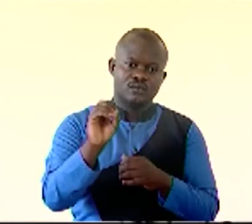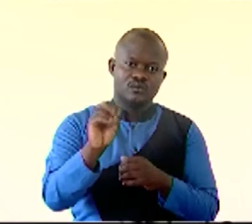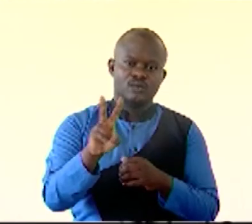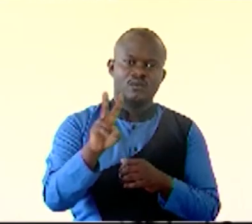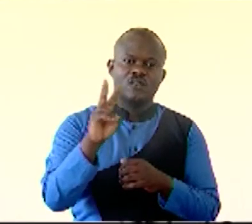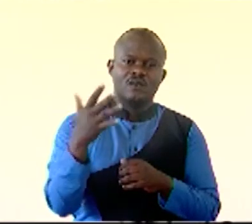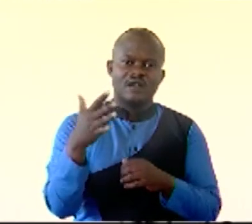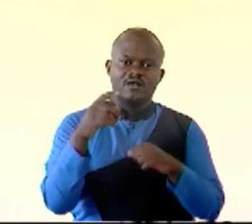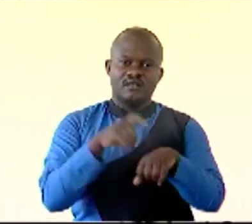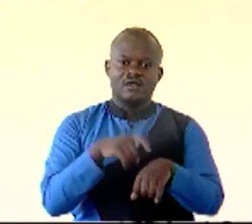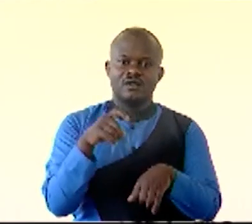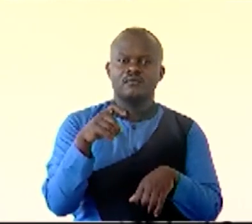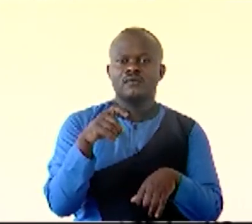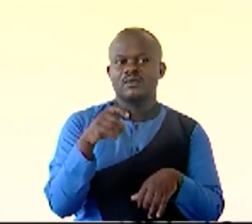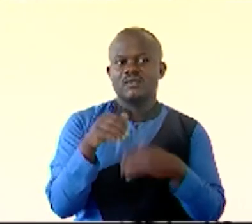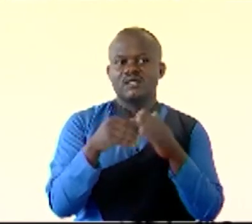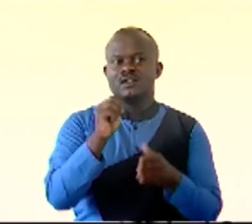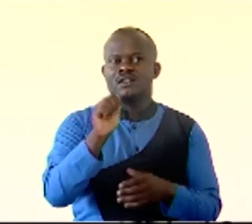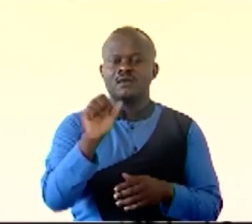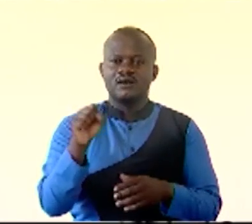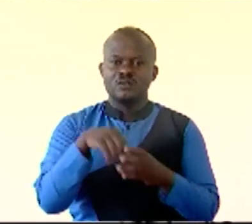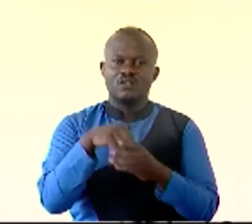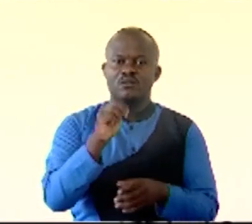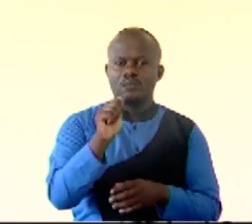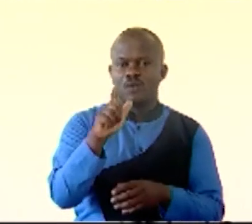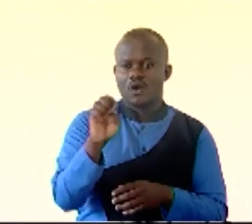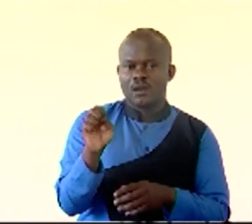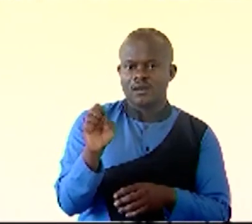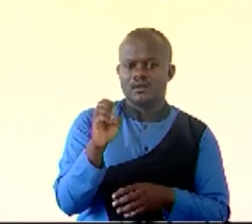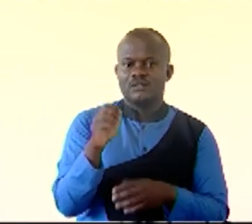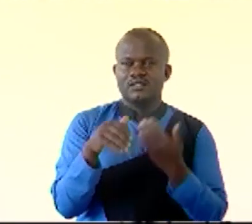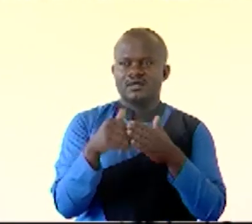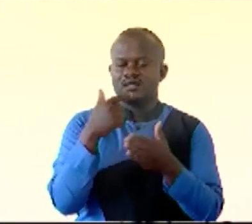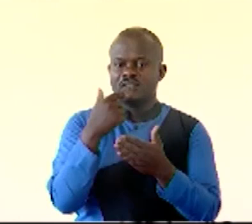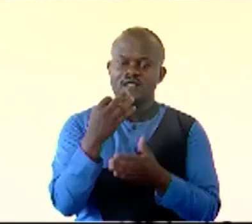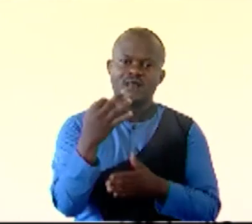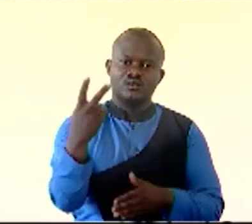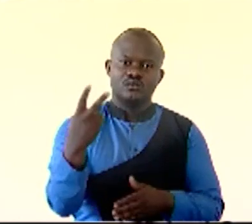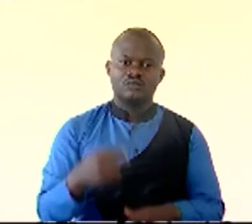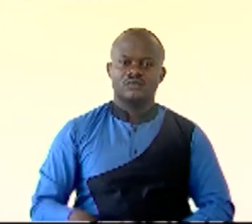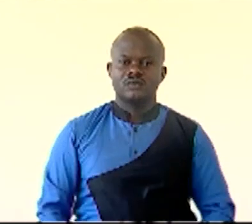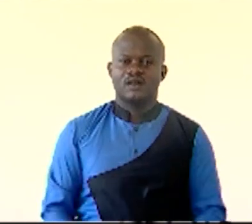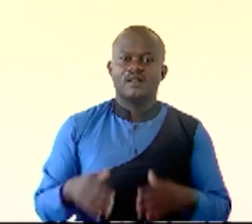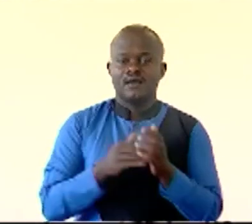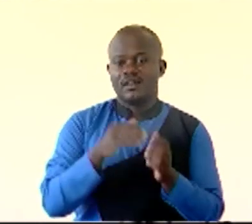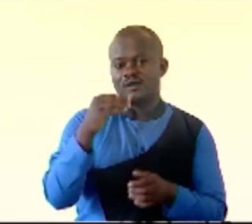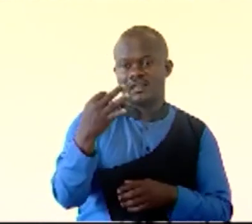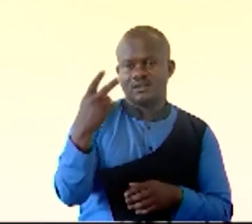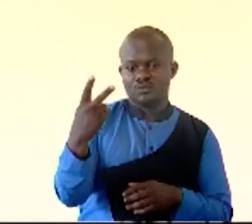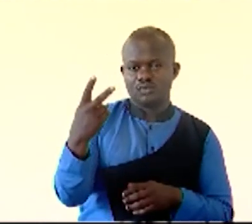0.025 times, what is the mass of, molar mass of oxygen? It's 32. And